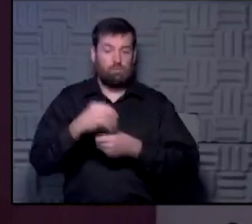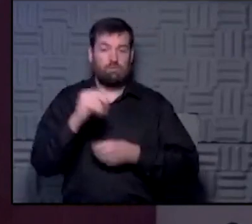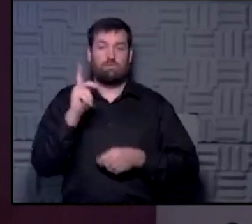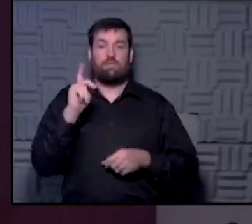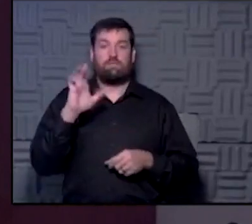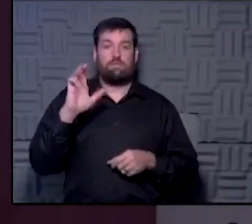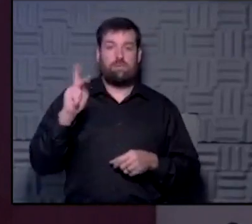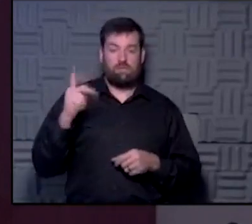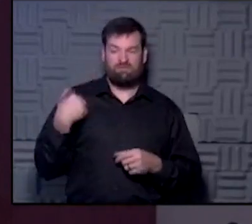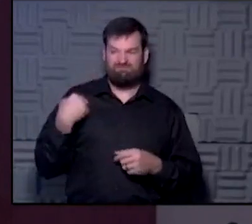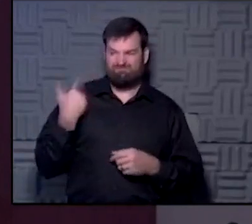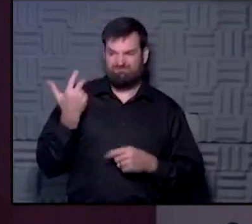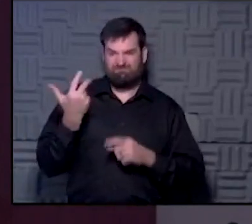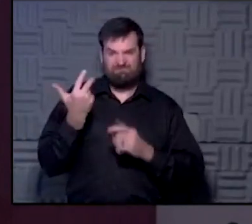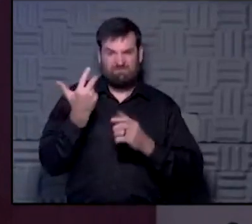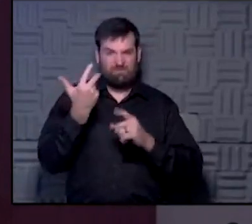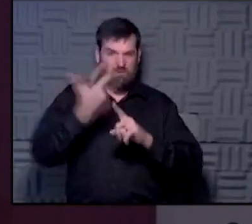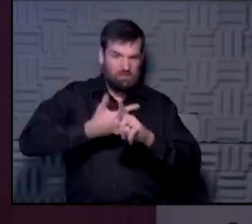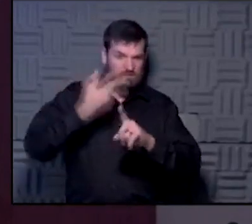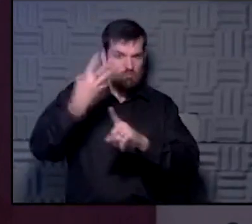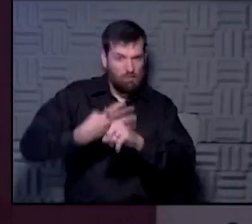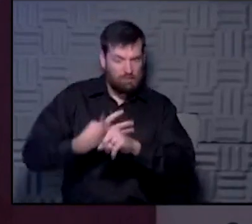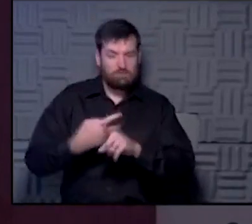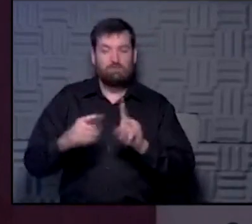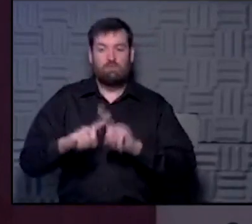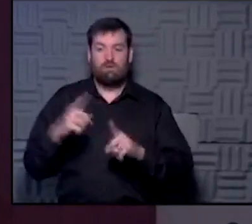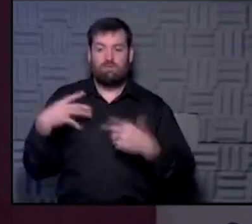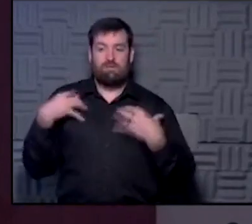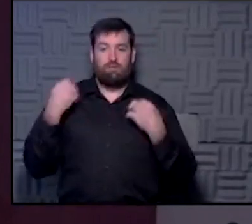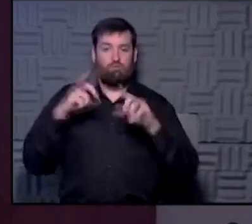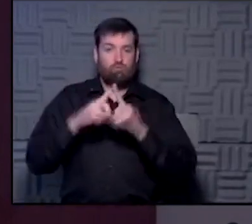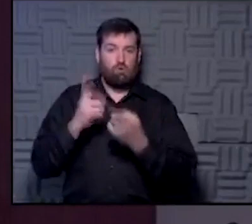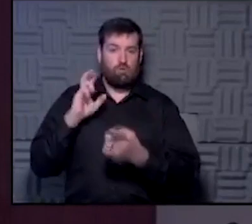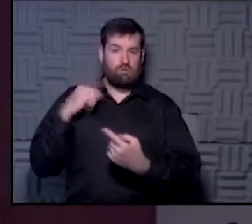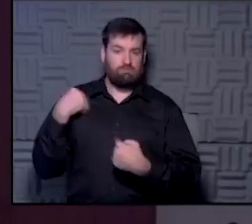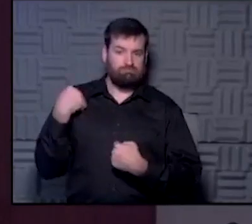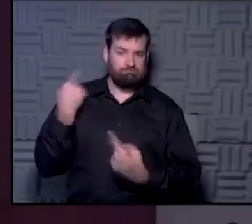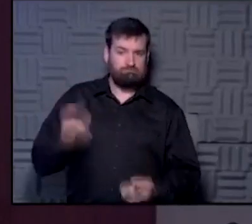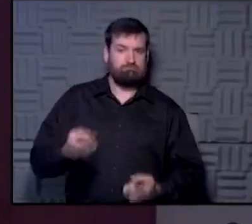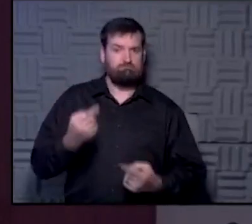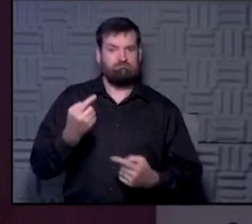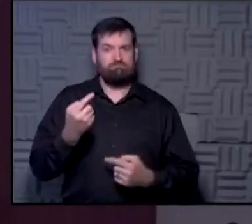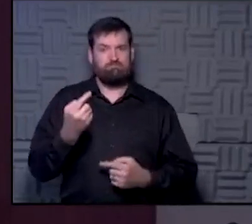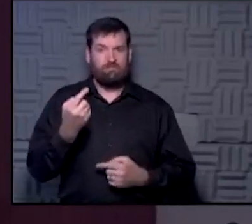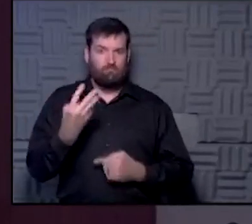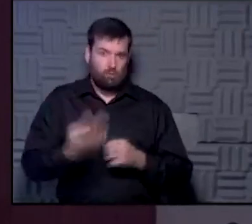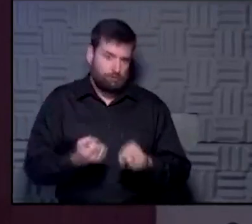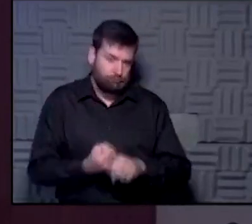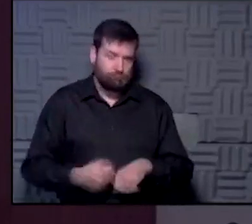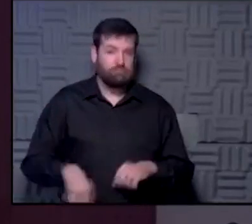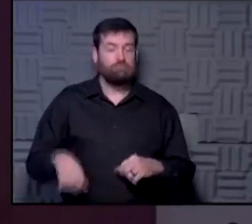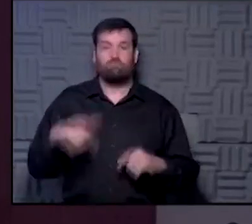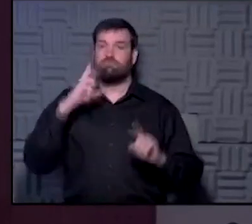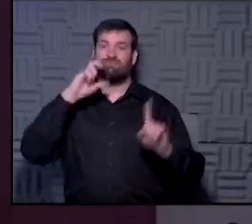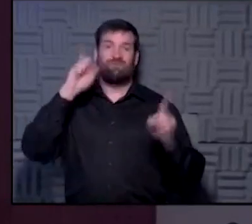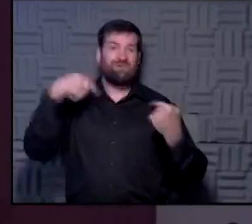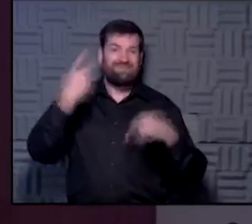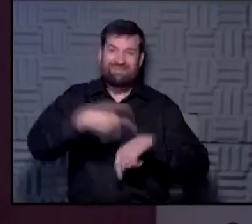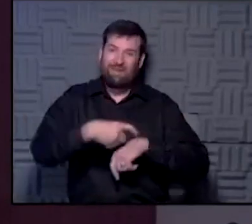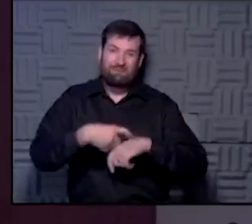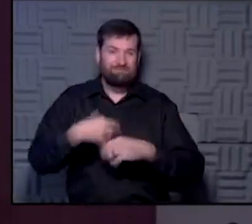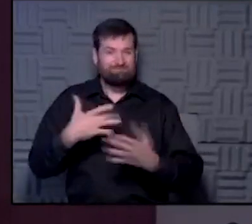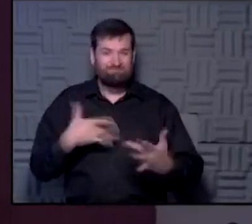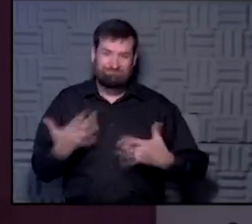just 3 or 4 months now, but with the health department coming on 3 years. So very excited to take over in such a crazy time.